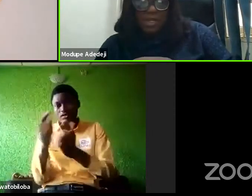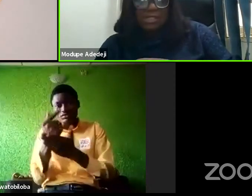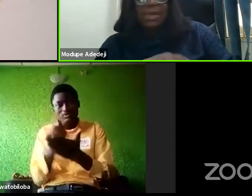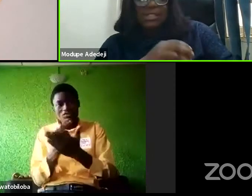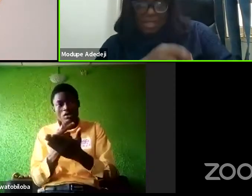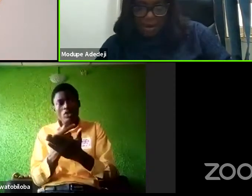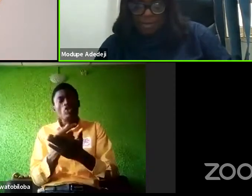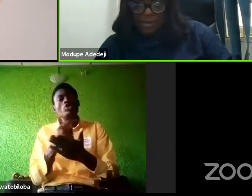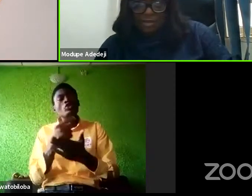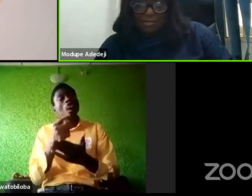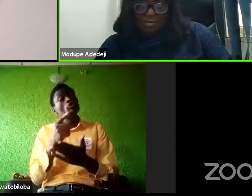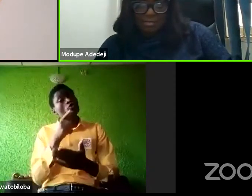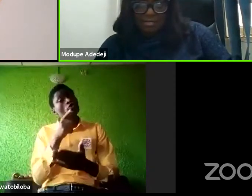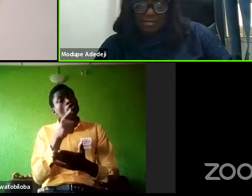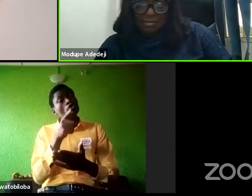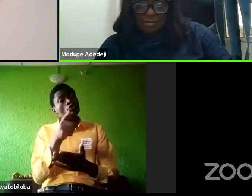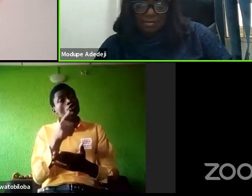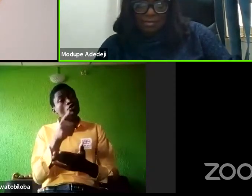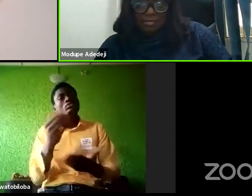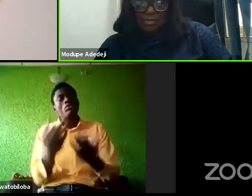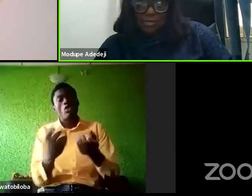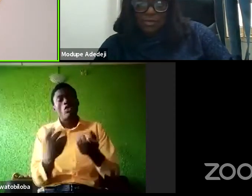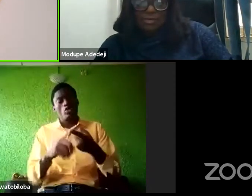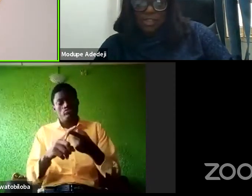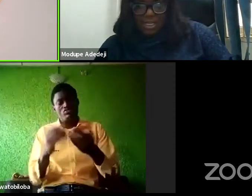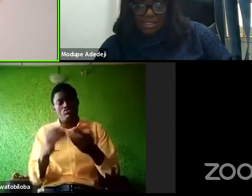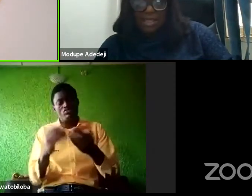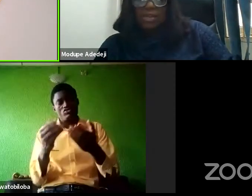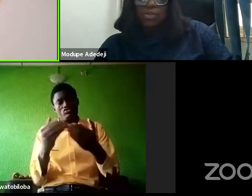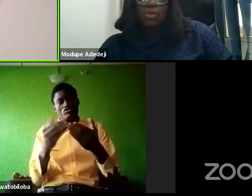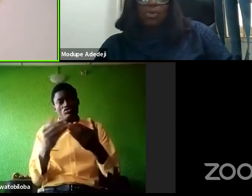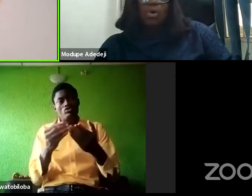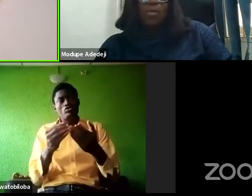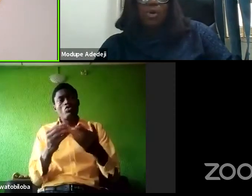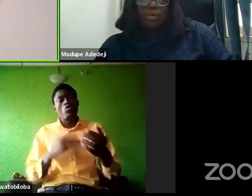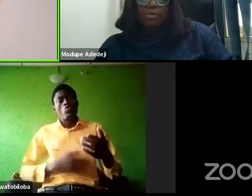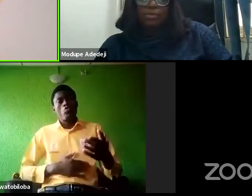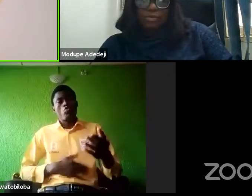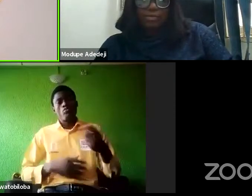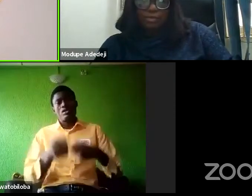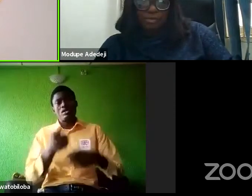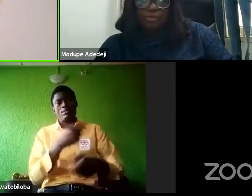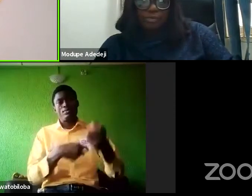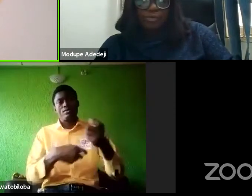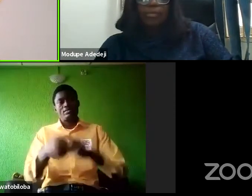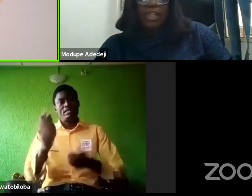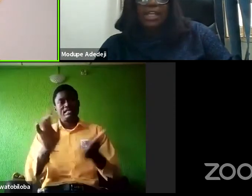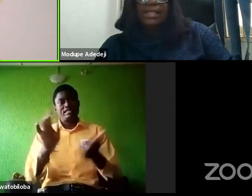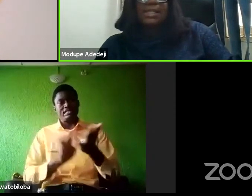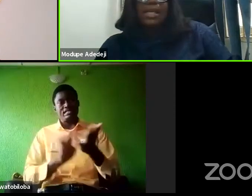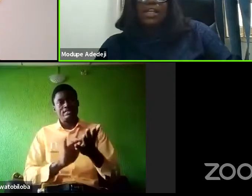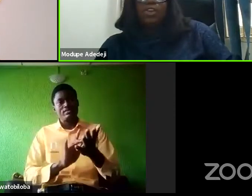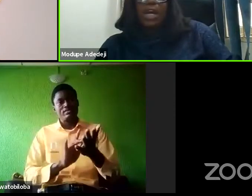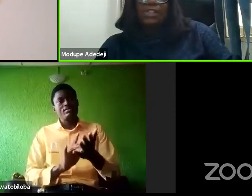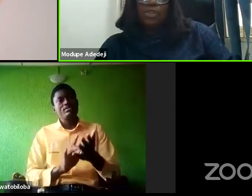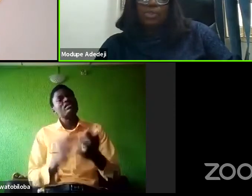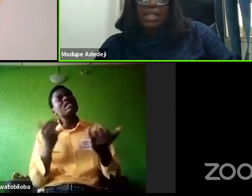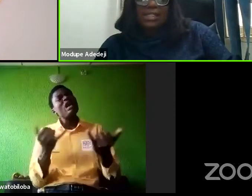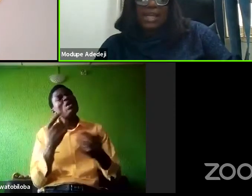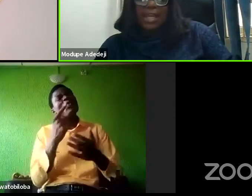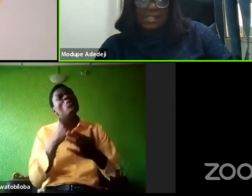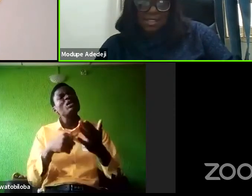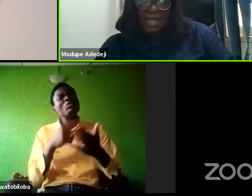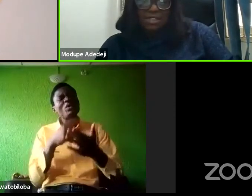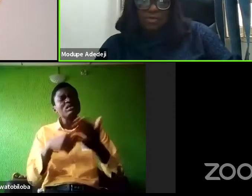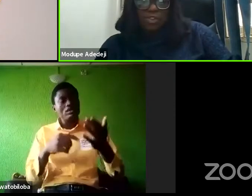hormone replacement therapy. Okay. Yes. So what does that do? Yes. I told